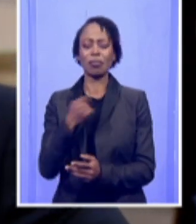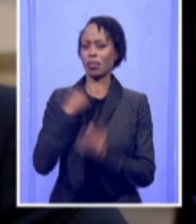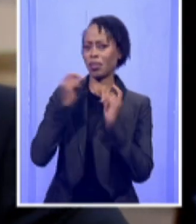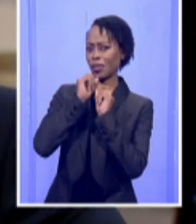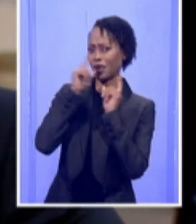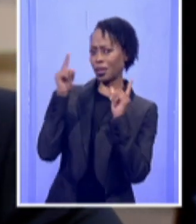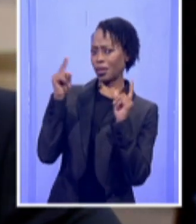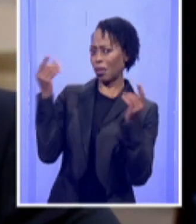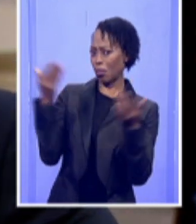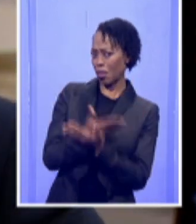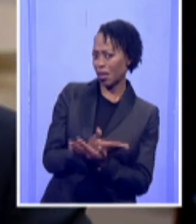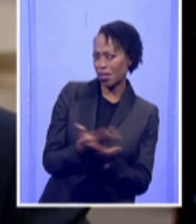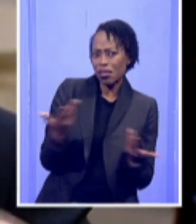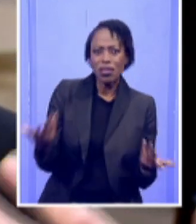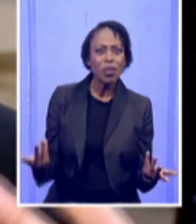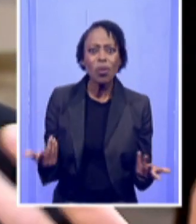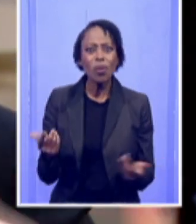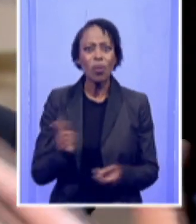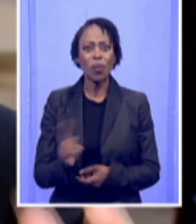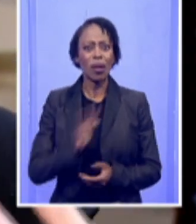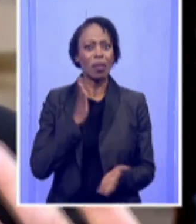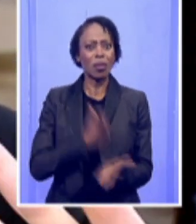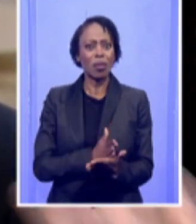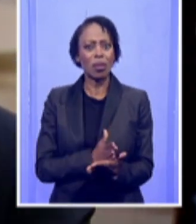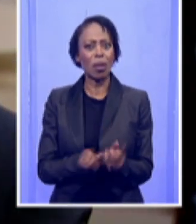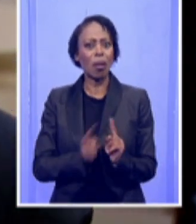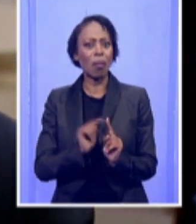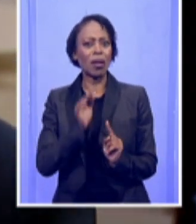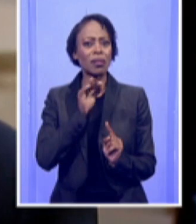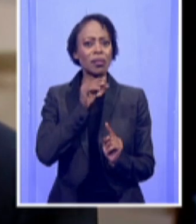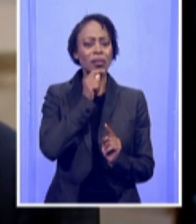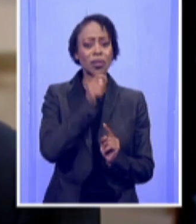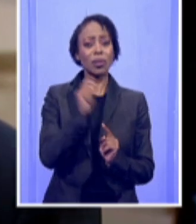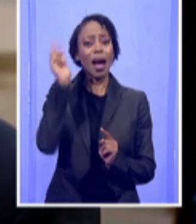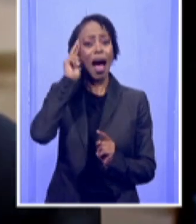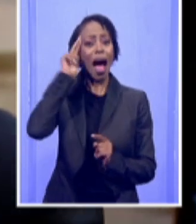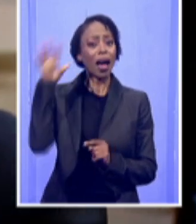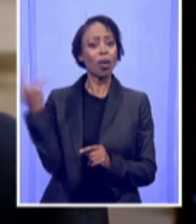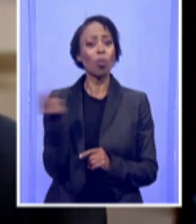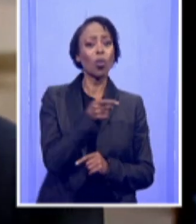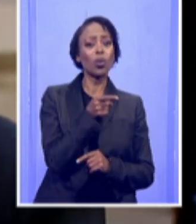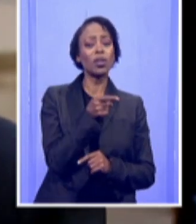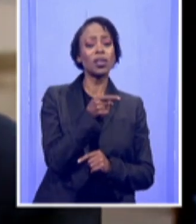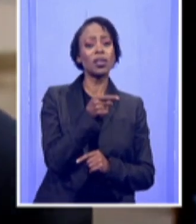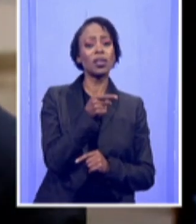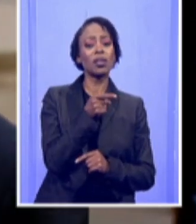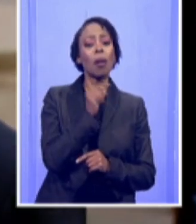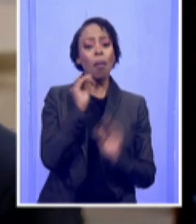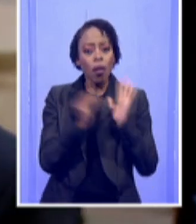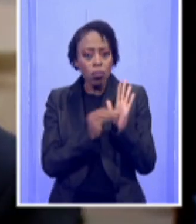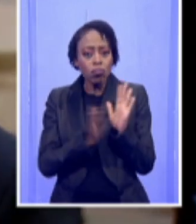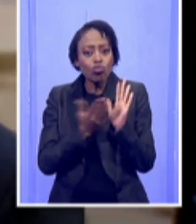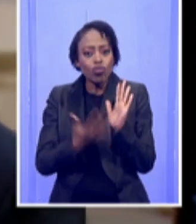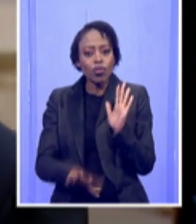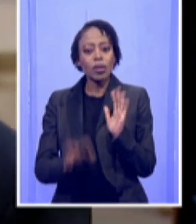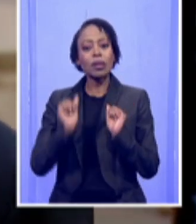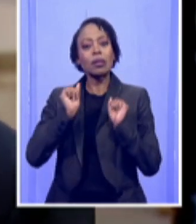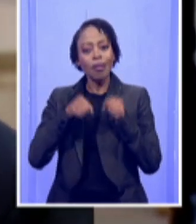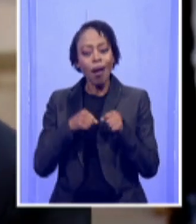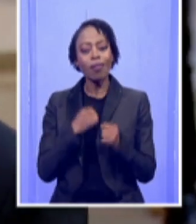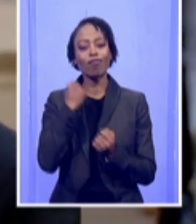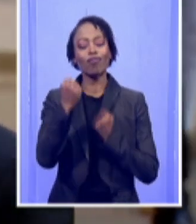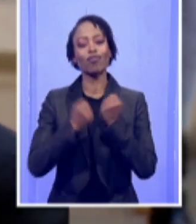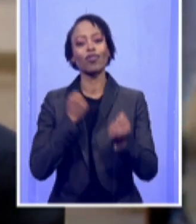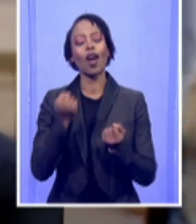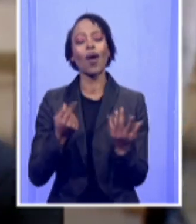just missed that, but he clearly doesn't seem to remember me saying that, but it's on record. So yes, we know it's a struggle song. We know it was